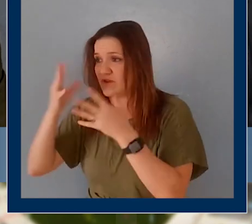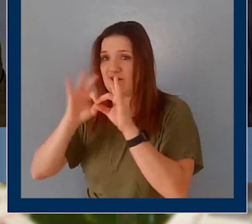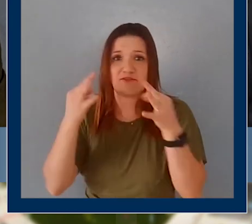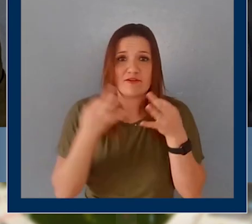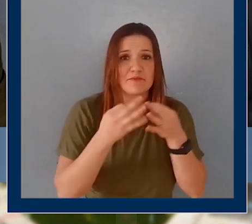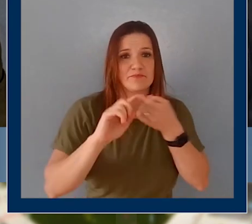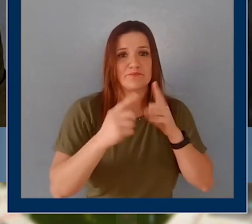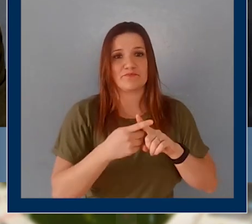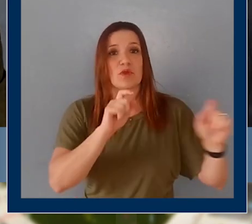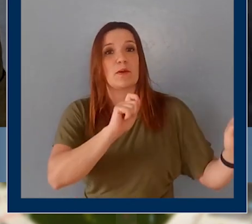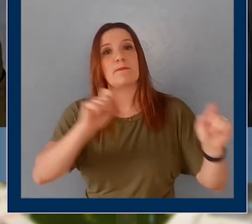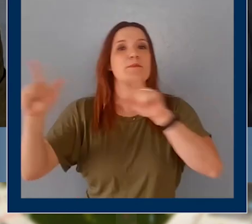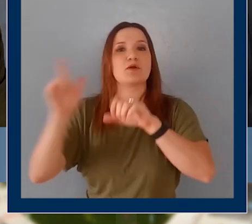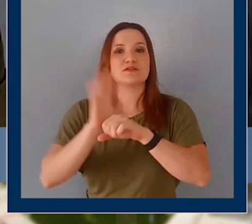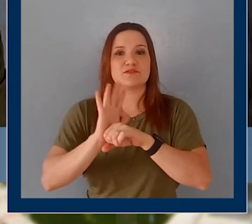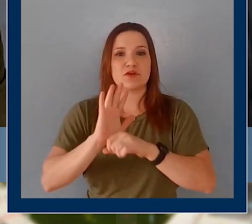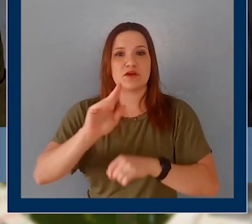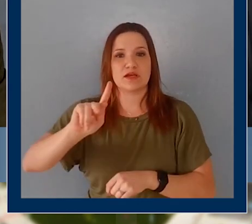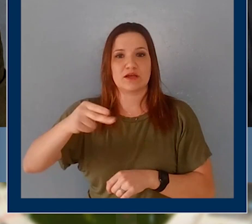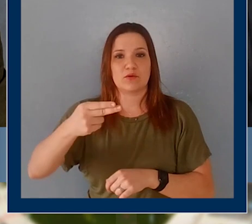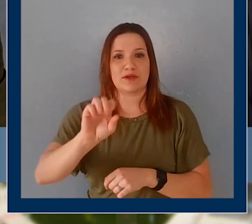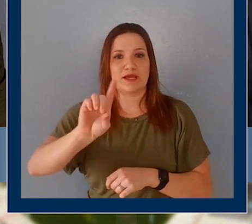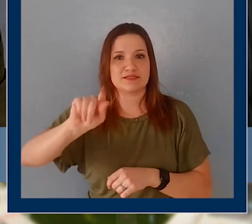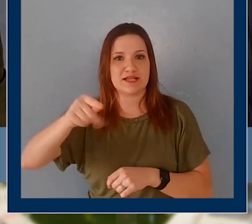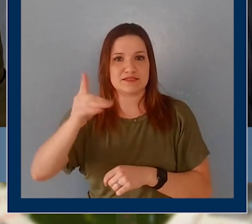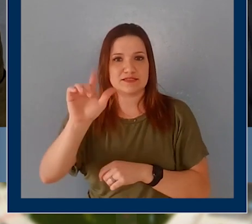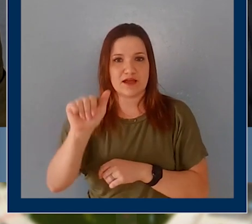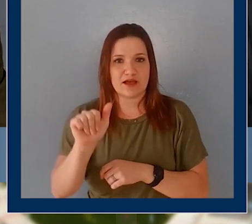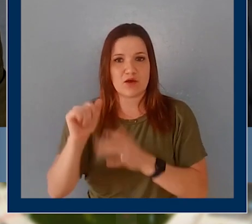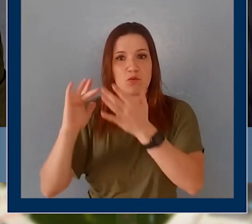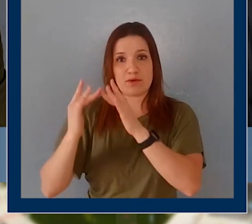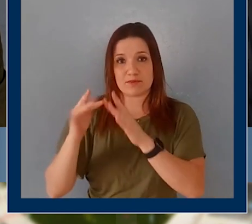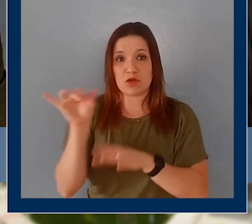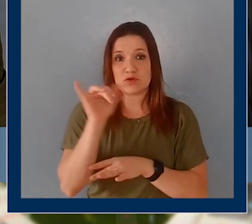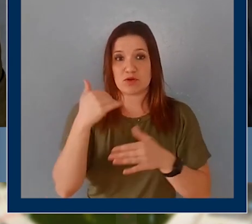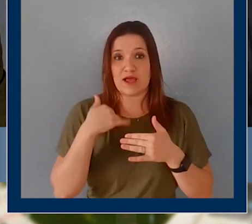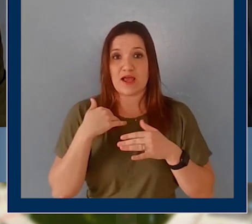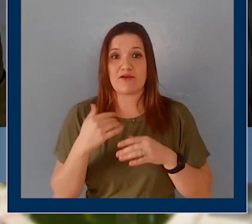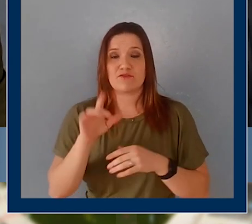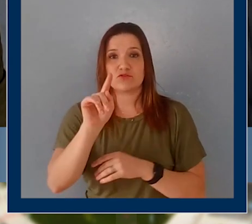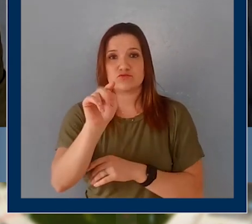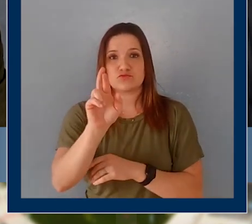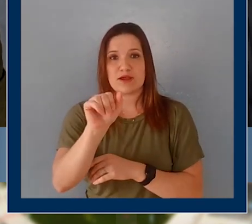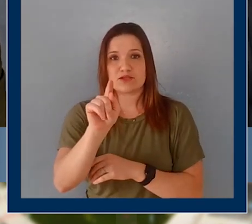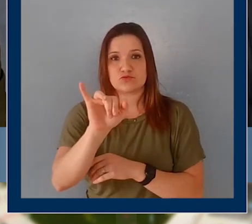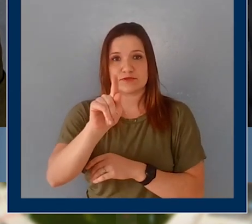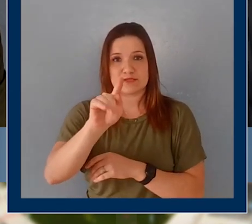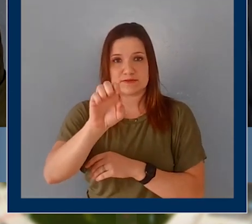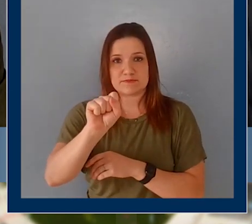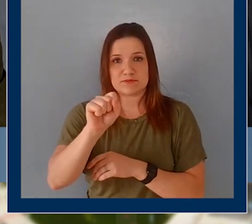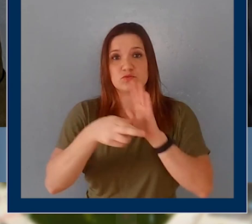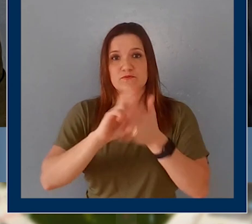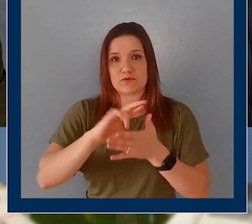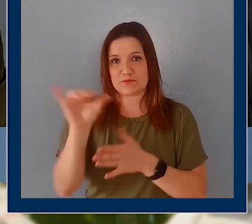one of our community huddles due to the holiday season. But we are continuing to surge here at the hospital. And I know most of